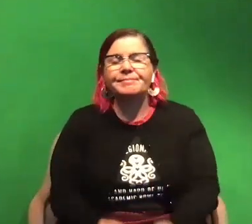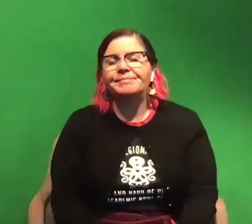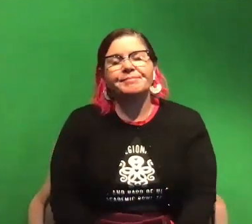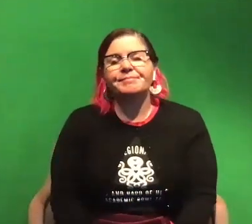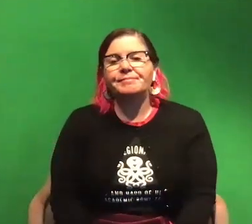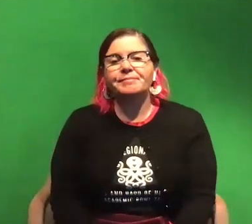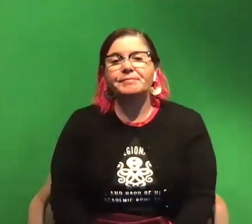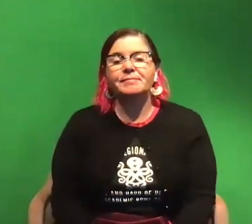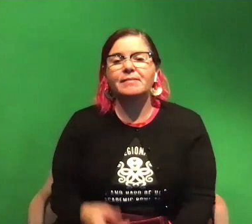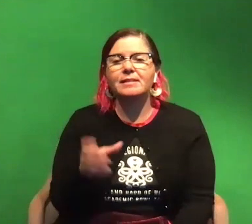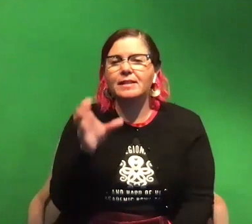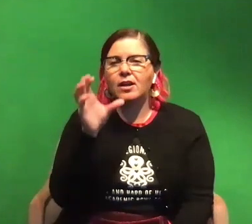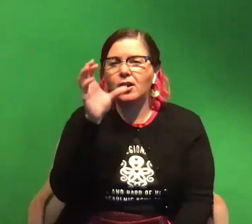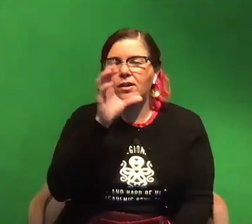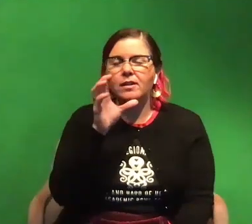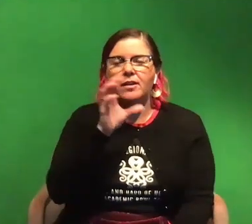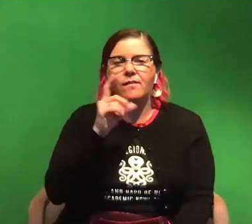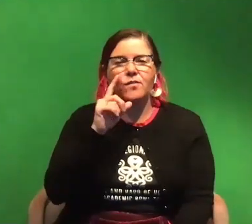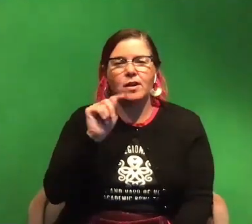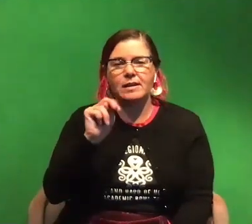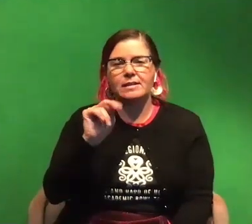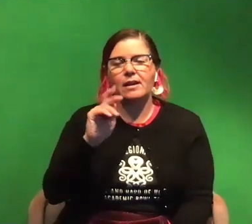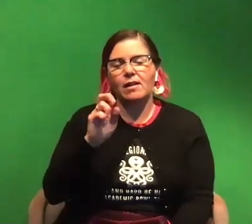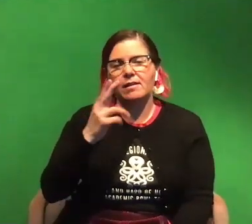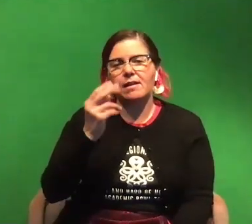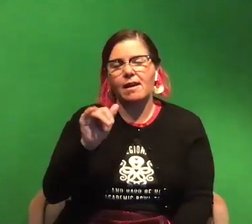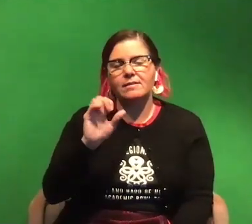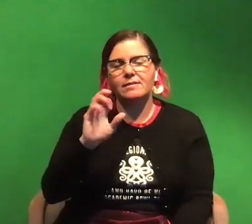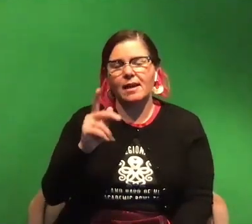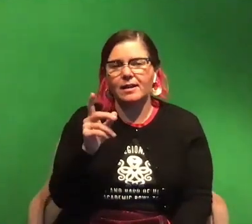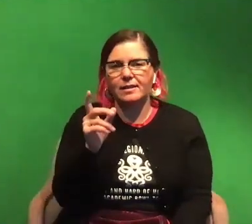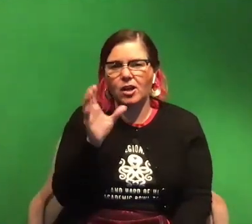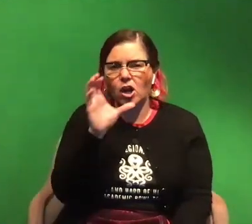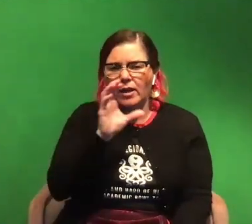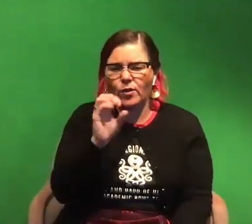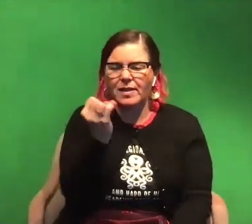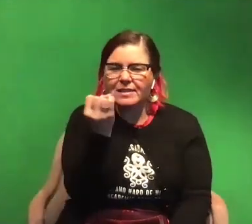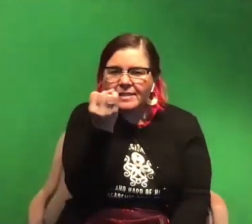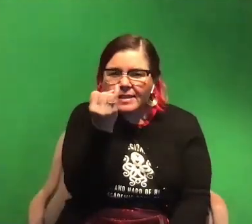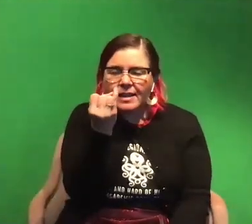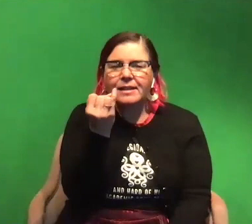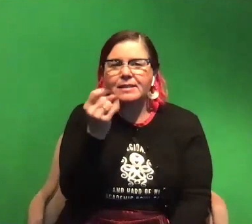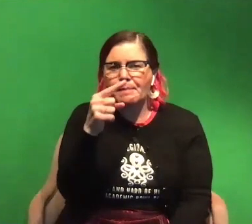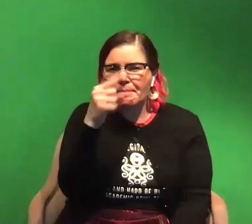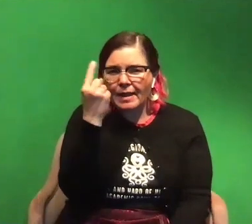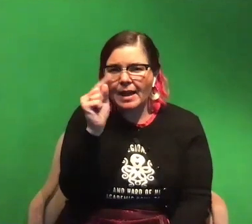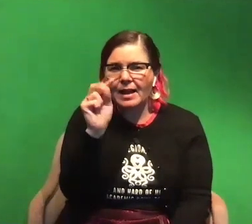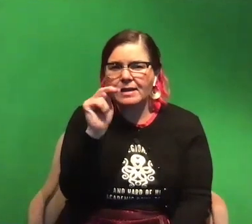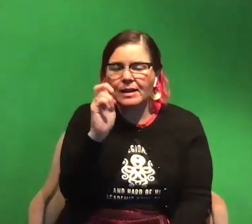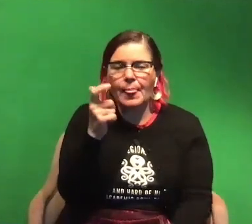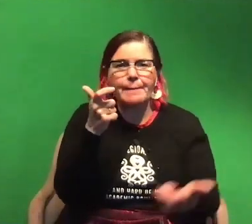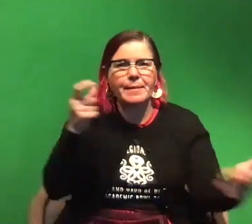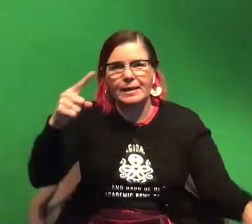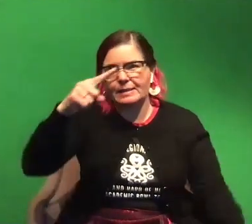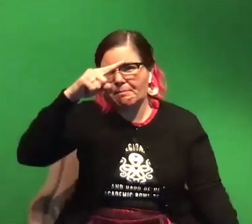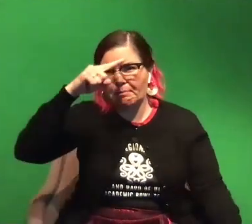it's like looking for, you know, the saying, looking for a needle in a haystack. It's like looking for the tiniest black needle in the biggest black